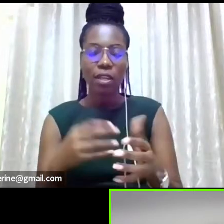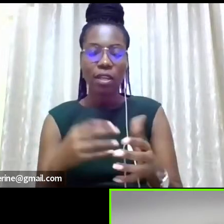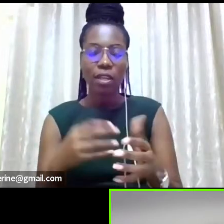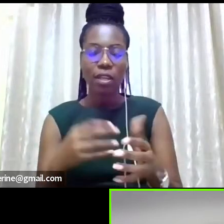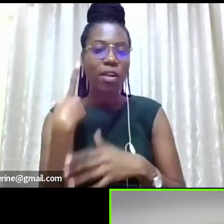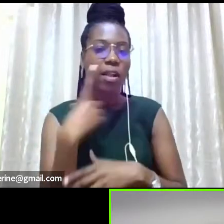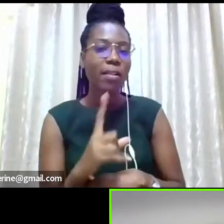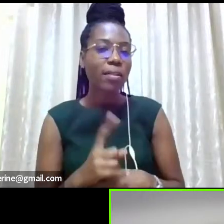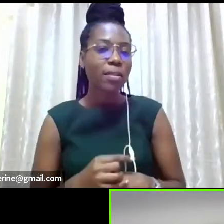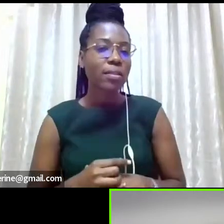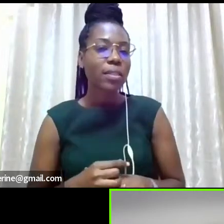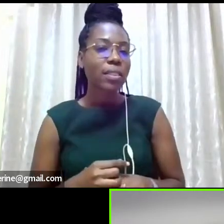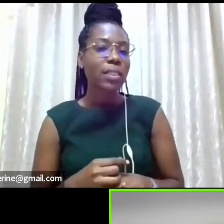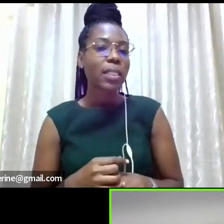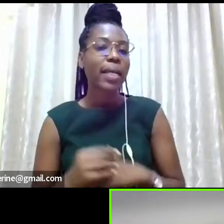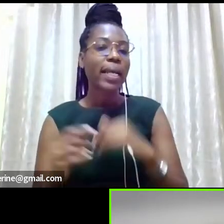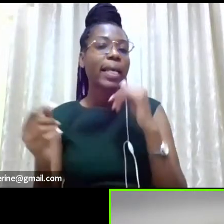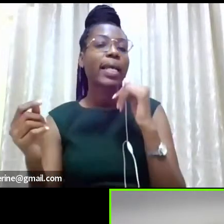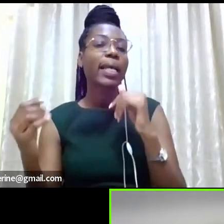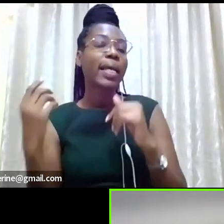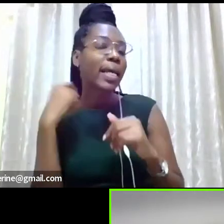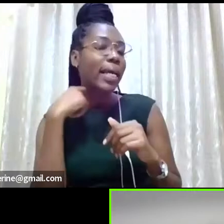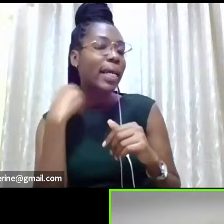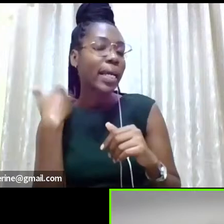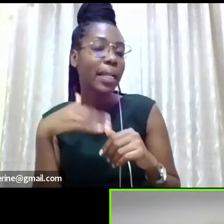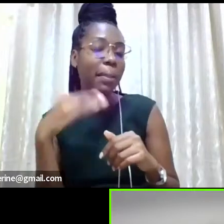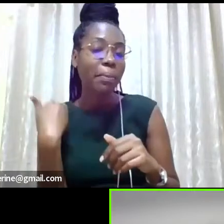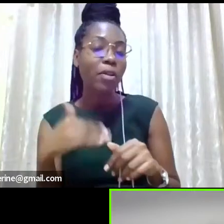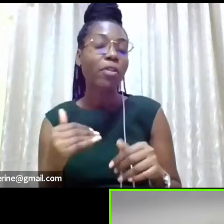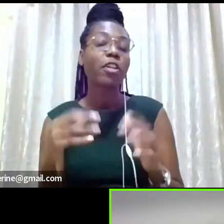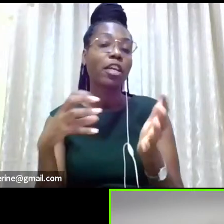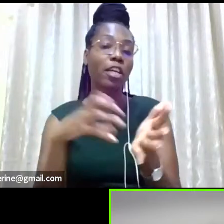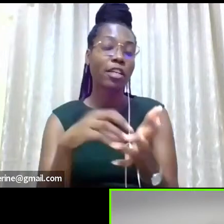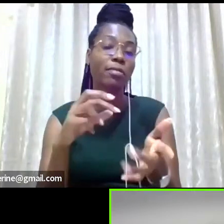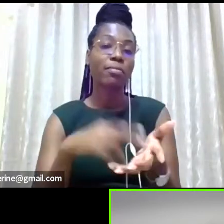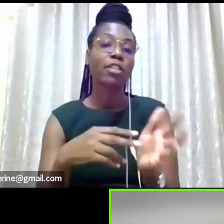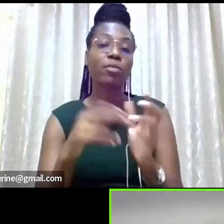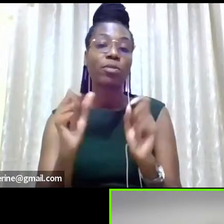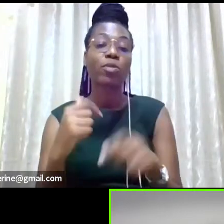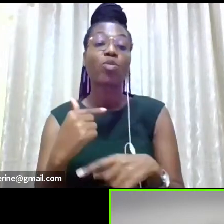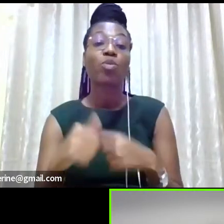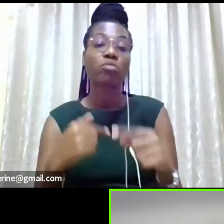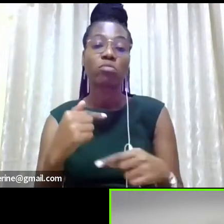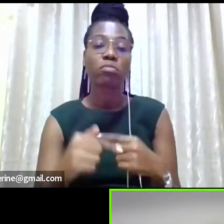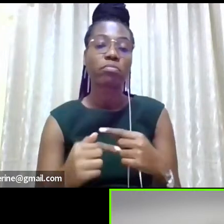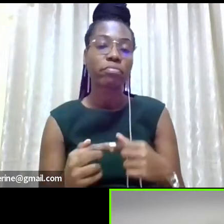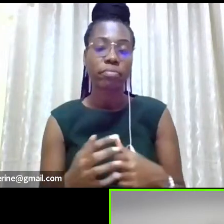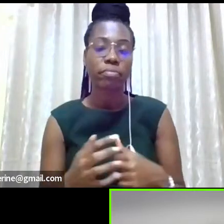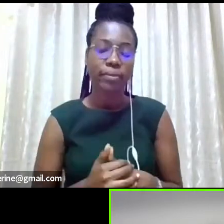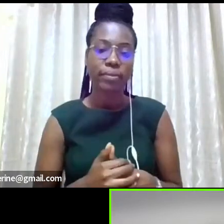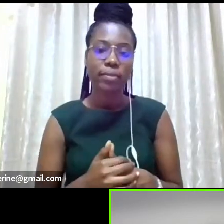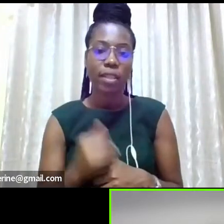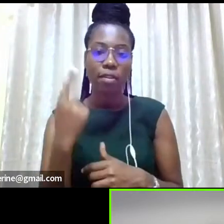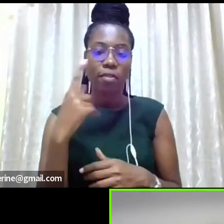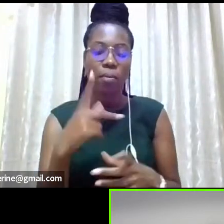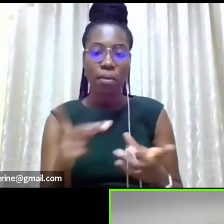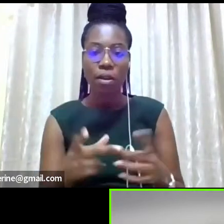call it? Criminal case, then that continues regardless of where they are.